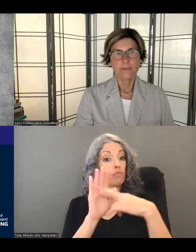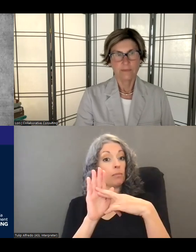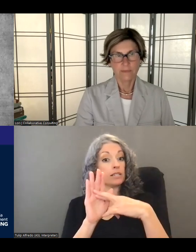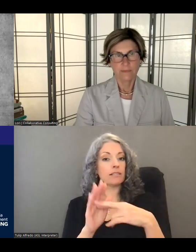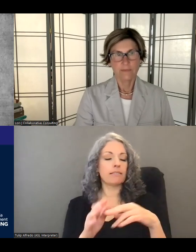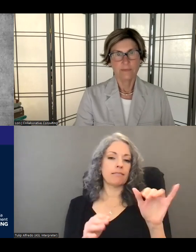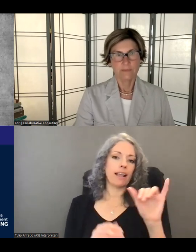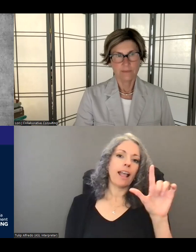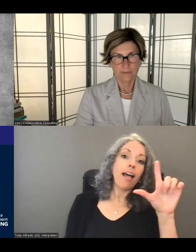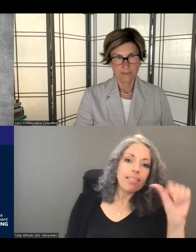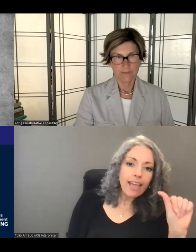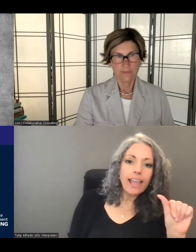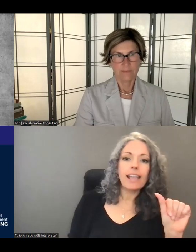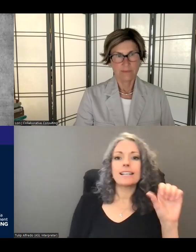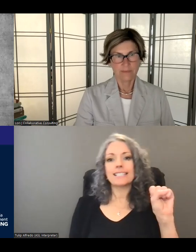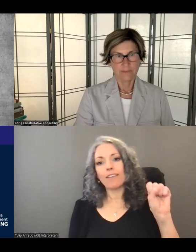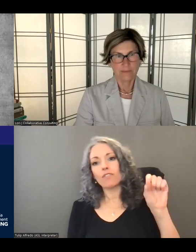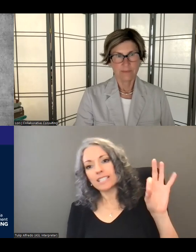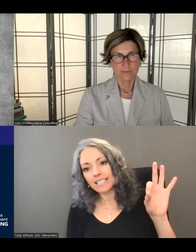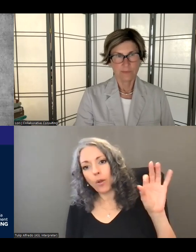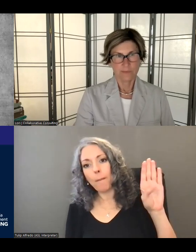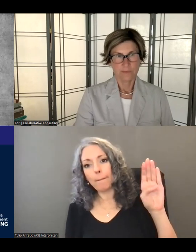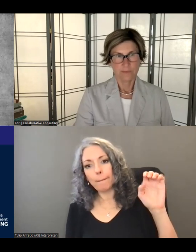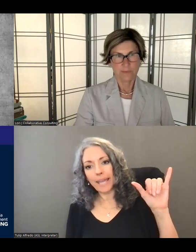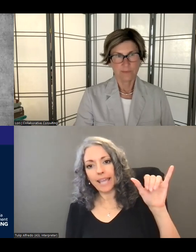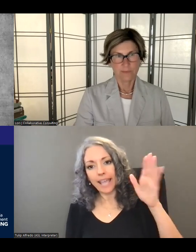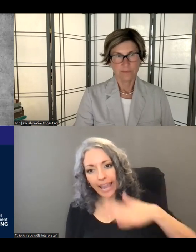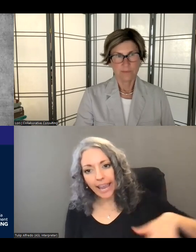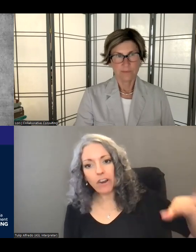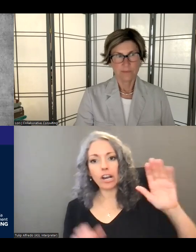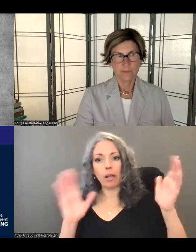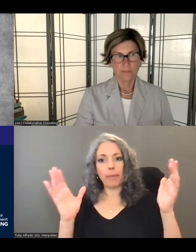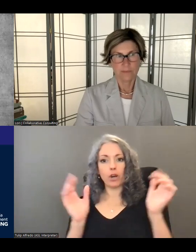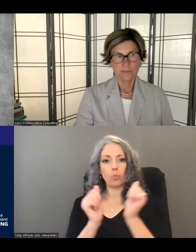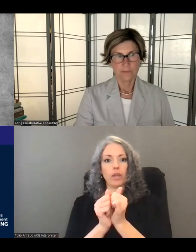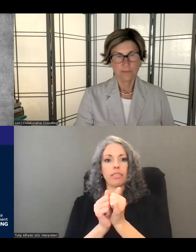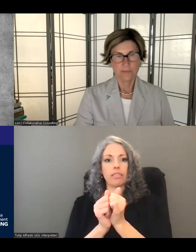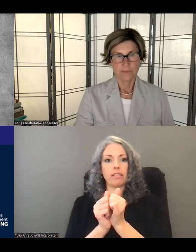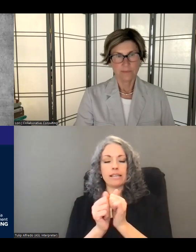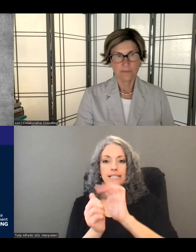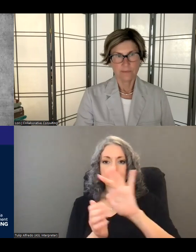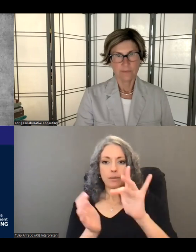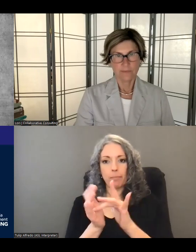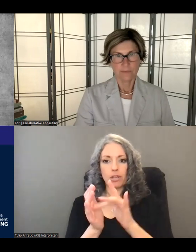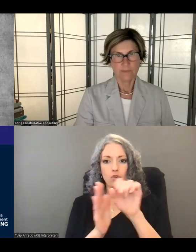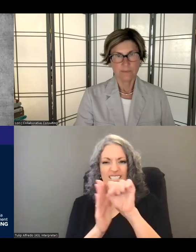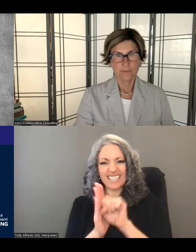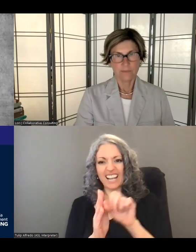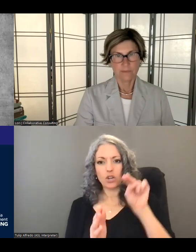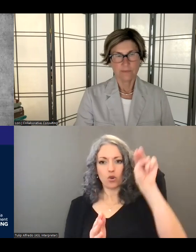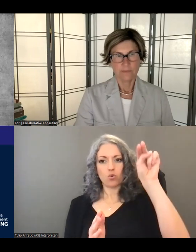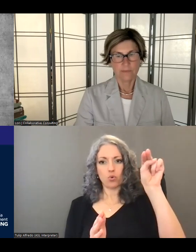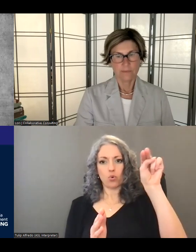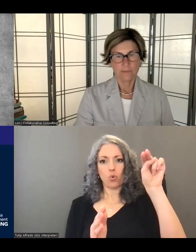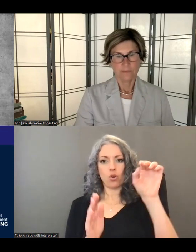Angeles and San Francisco Bay Area versus the Central State, the North State,